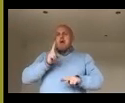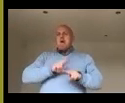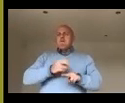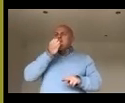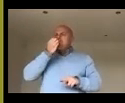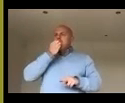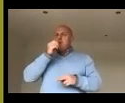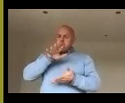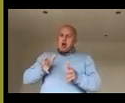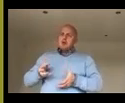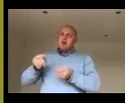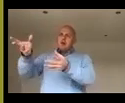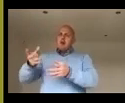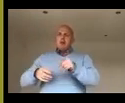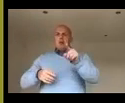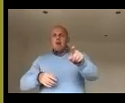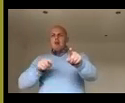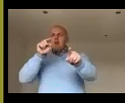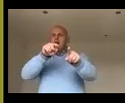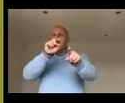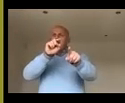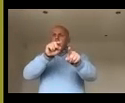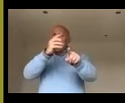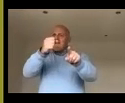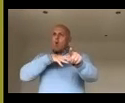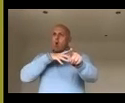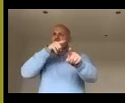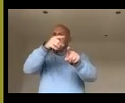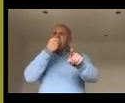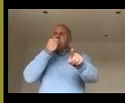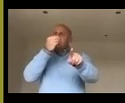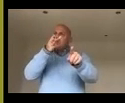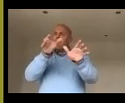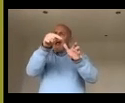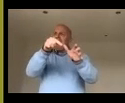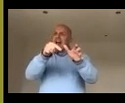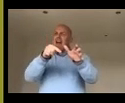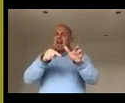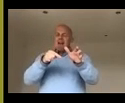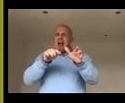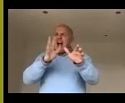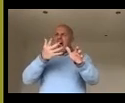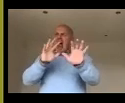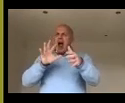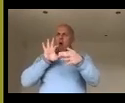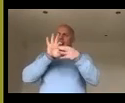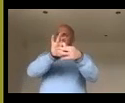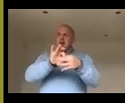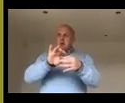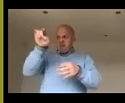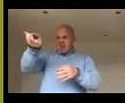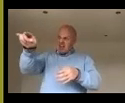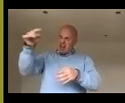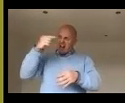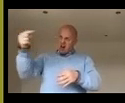bank nearby, how are you linking in? It might be that you work really well together, because some people can come out and collect the food and some